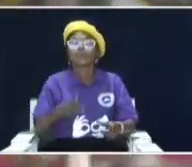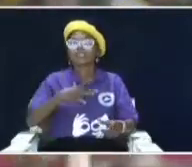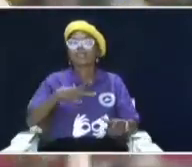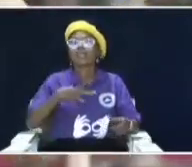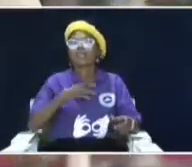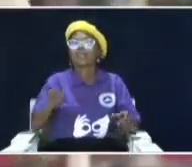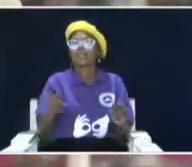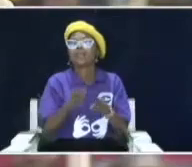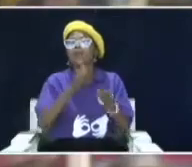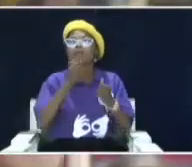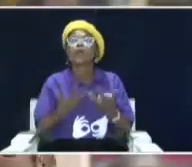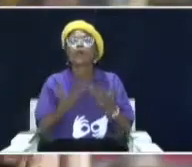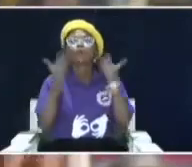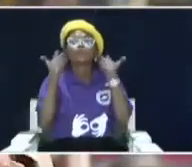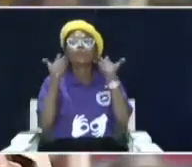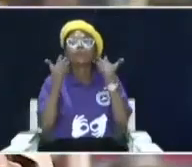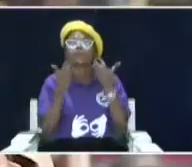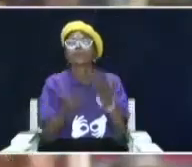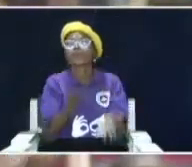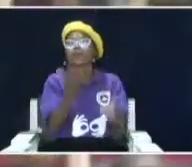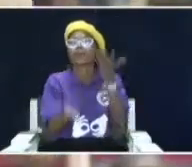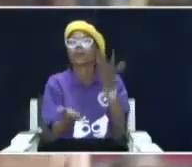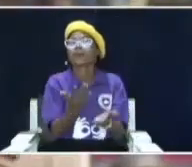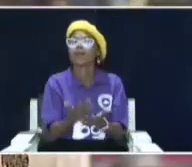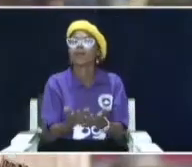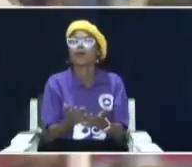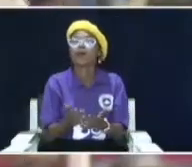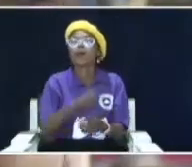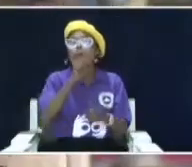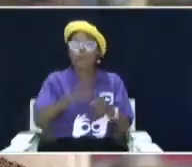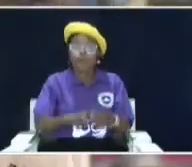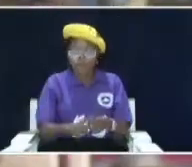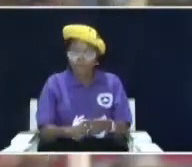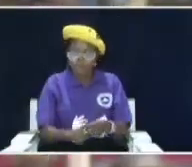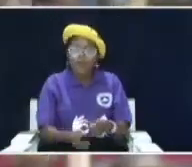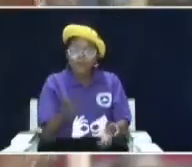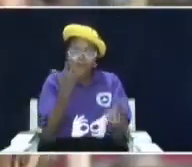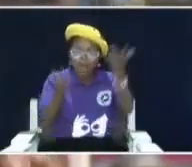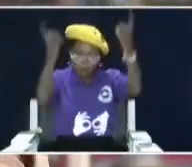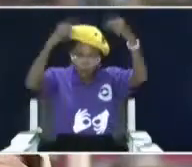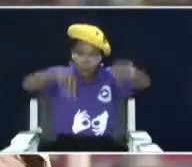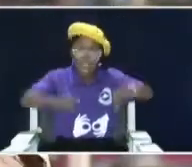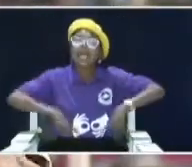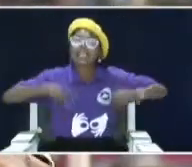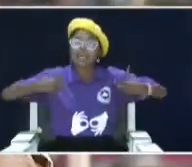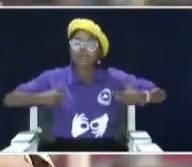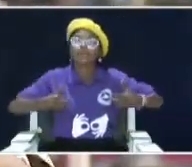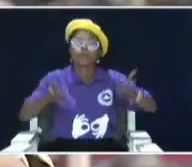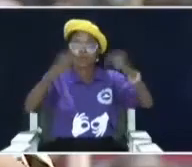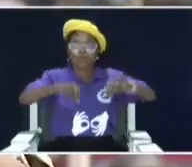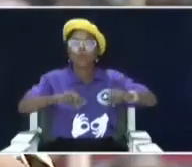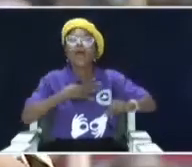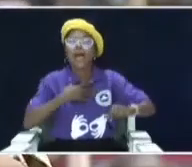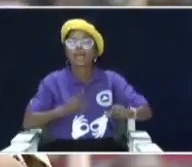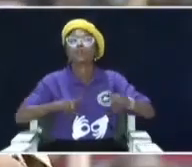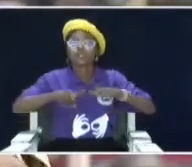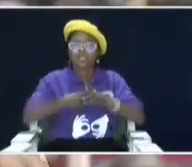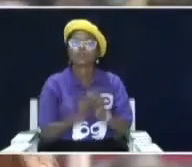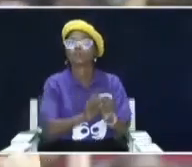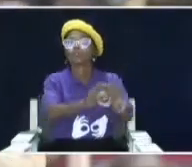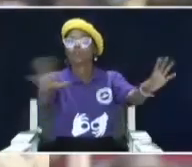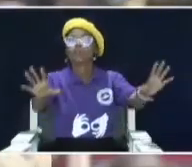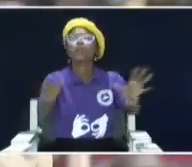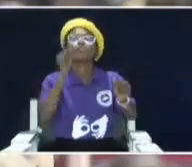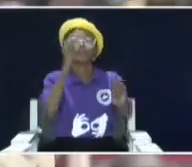fire. Everybody saw it. So when fire comes, light comes, and then you begin to shine. May I announce to you, your fire